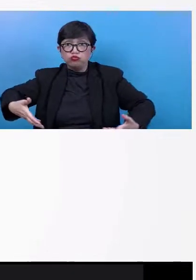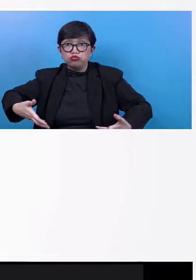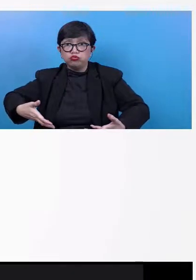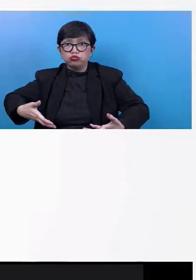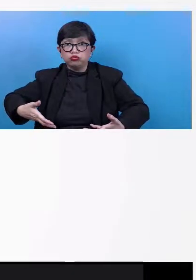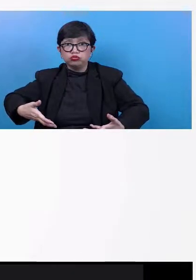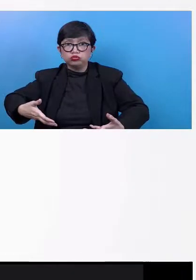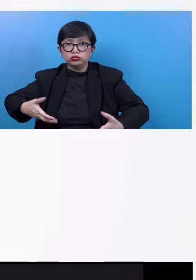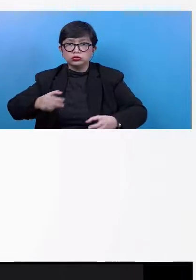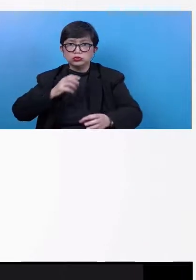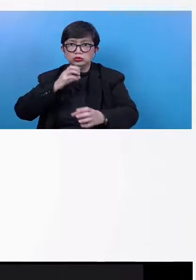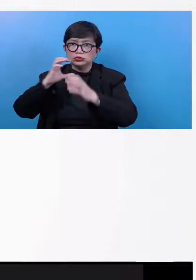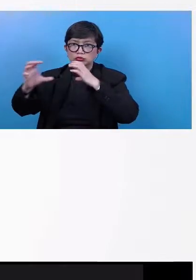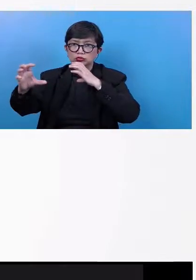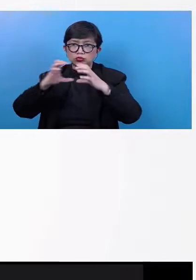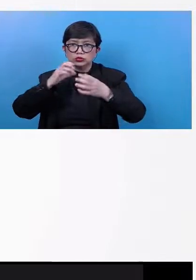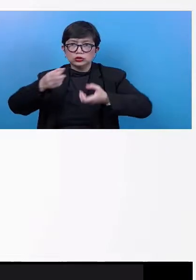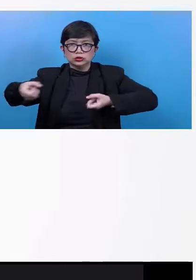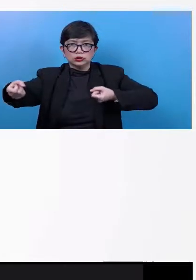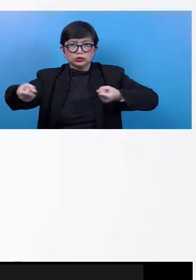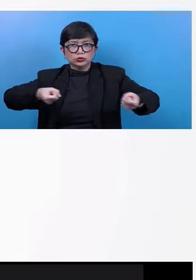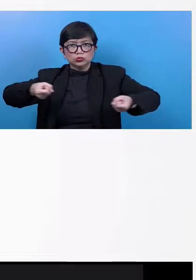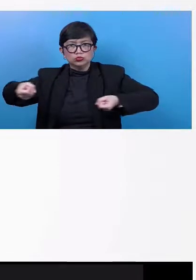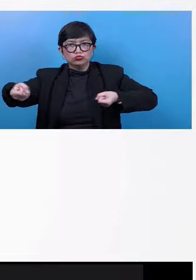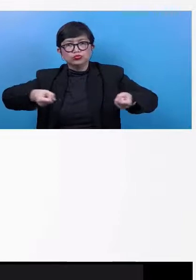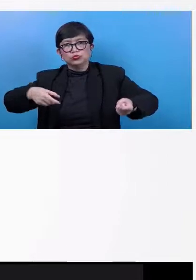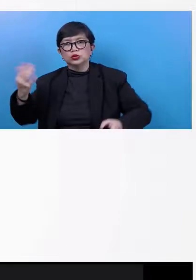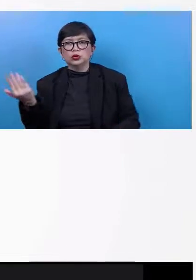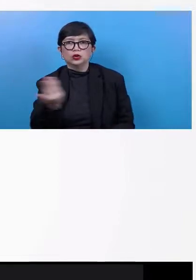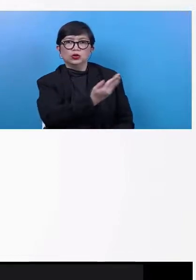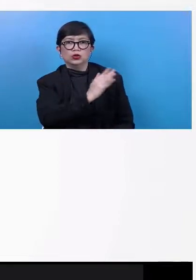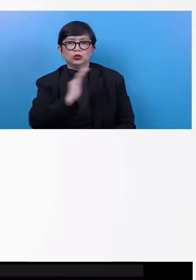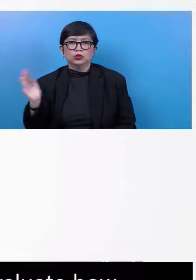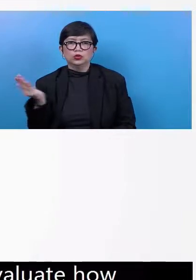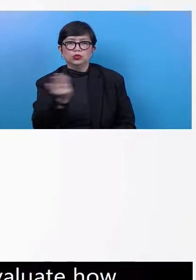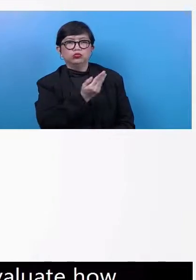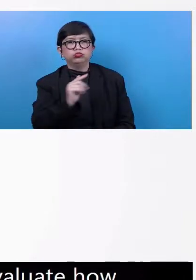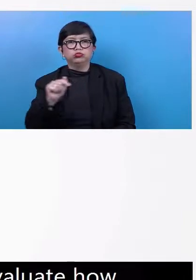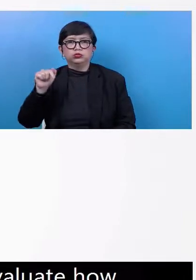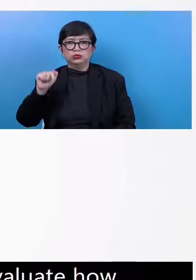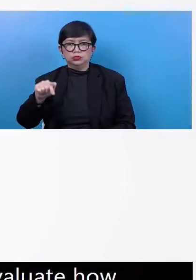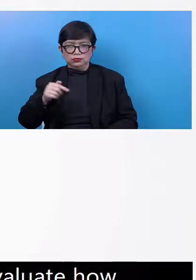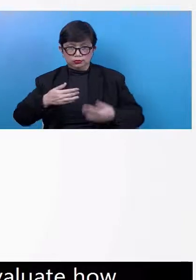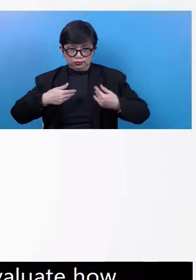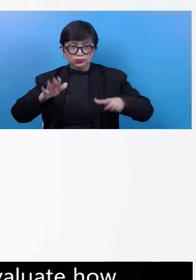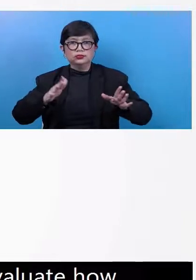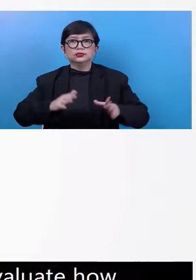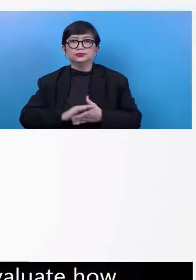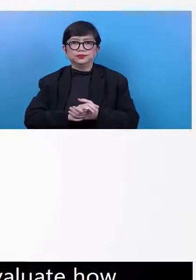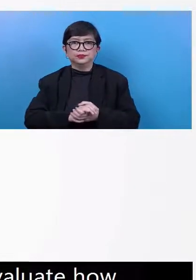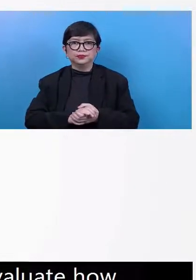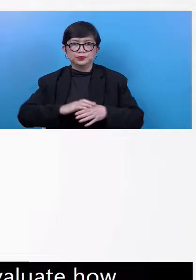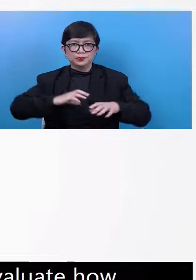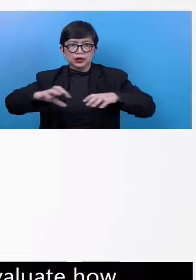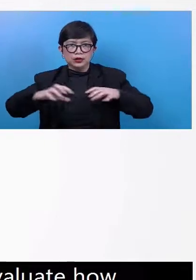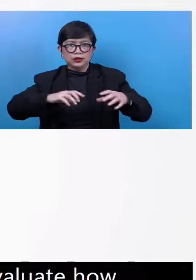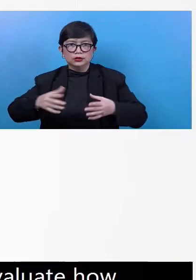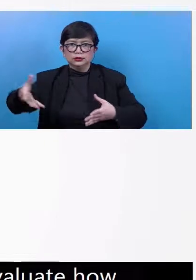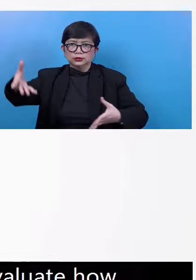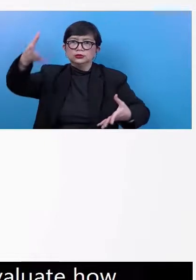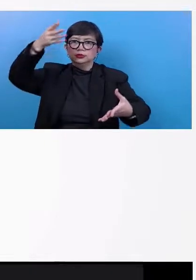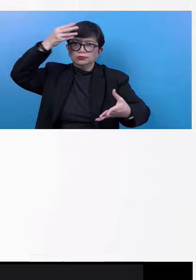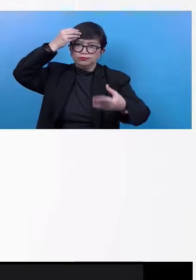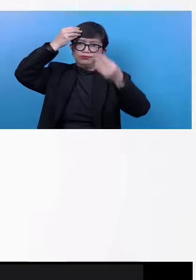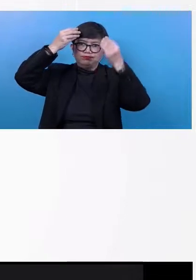transport infrastructure, et cetera, may perform under various circumstances. But instead, we want to get an inside look about how the